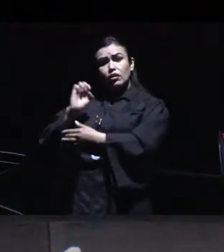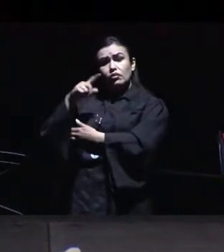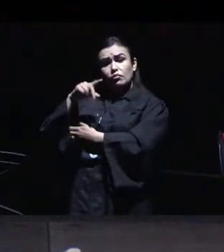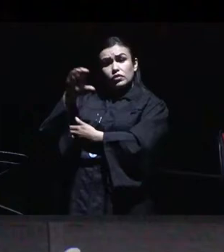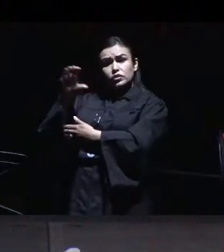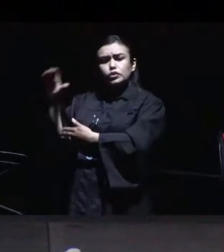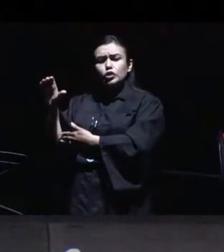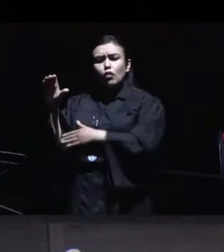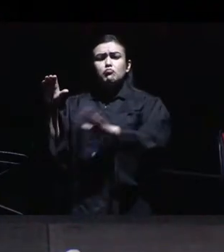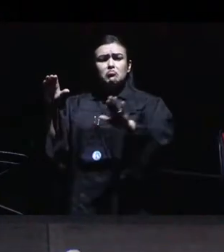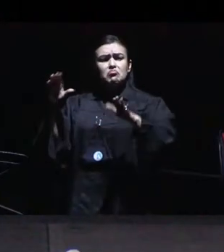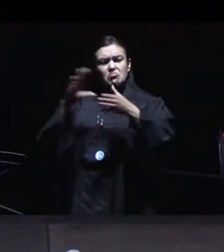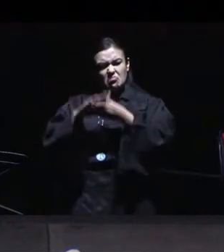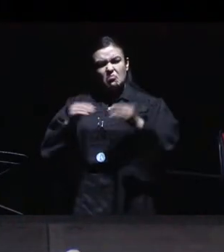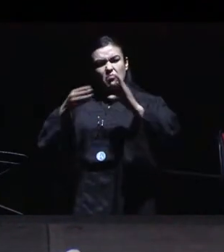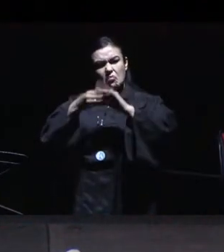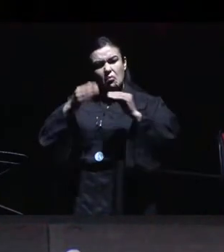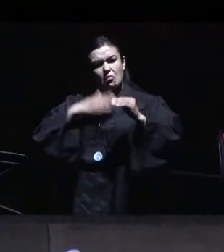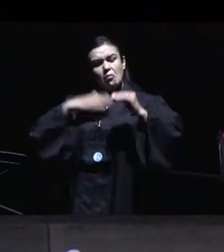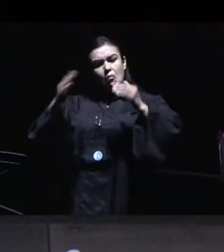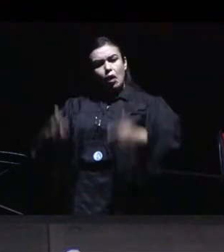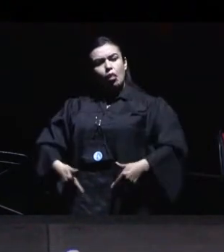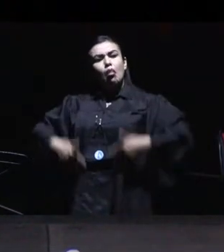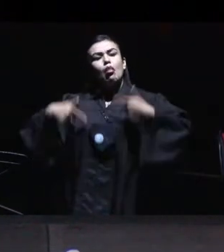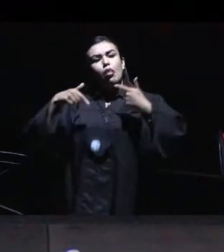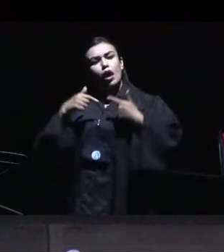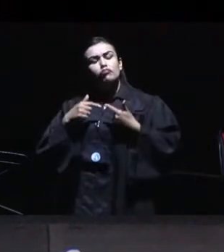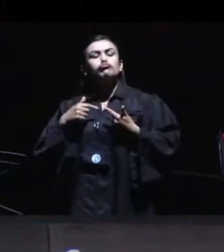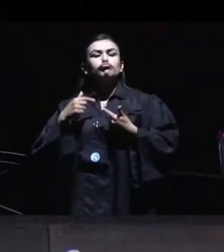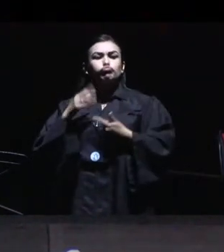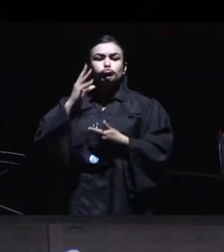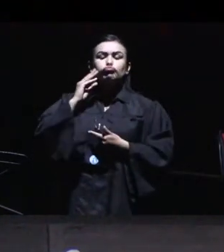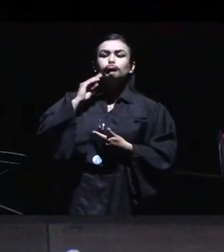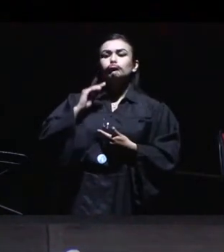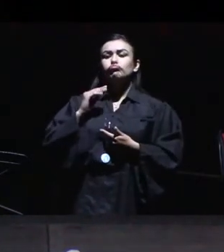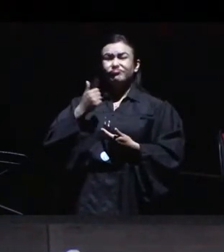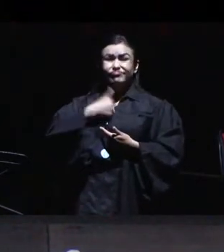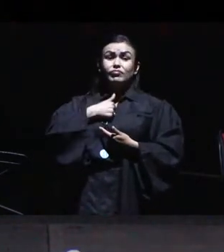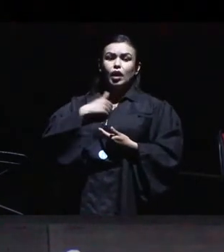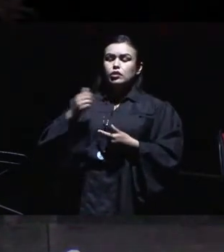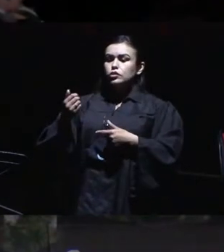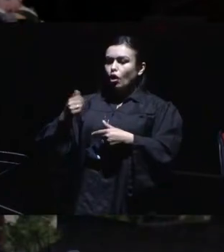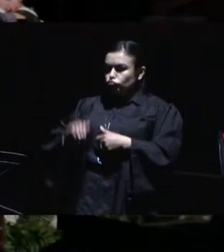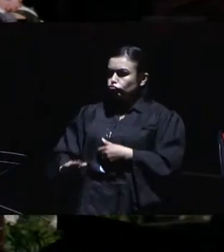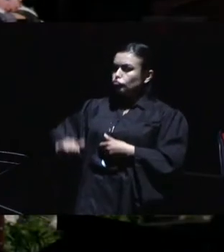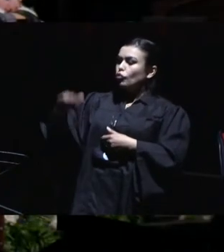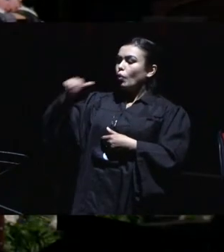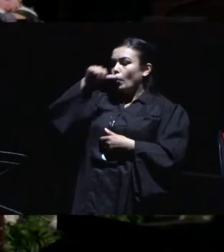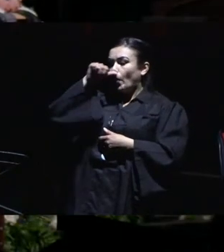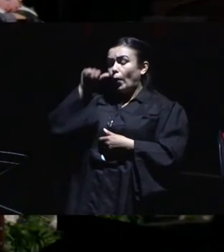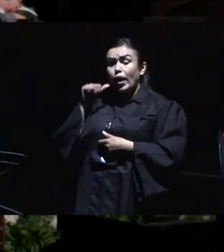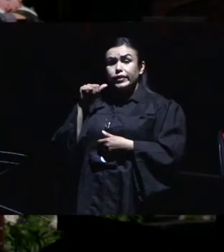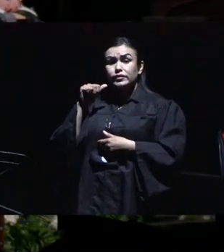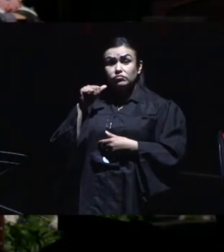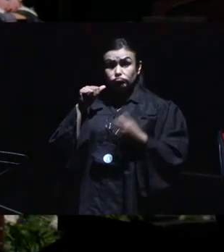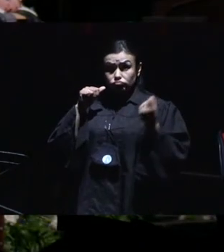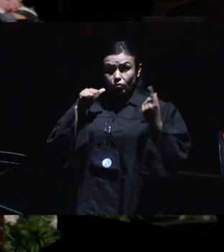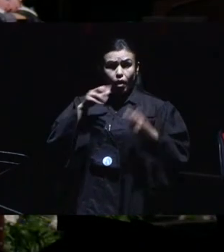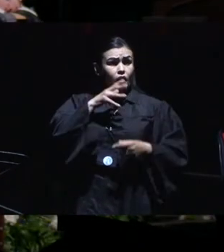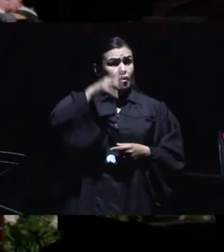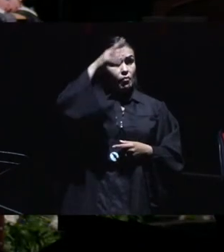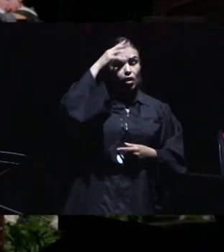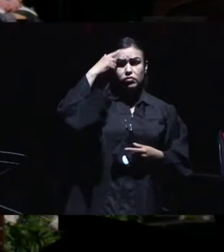my journey. Growing up in Juarez, it was important to my parents that myself and my brothers learned